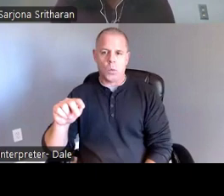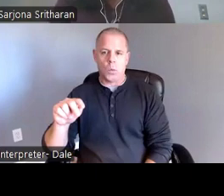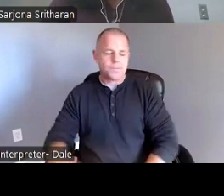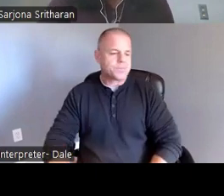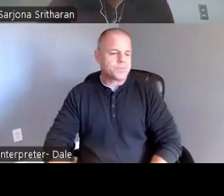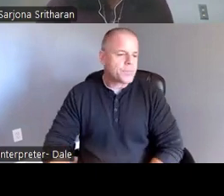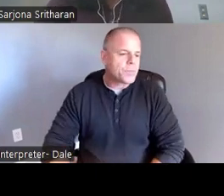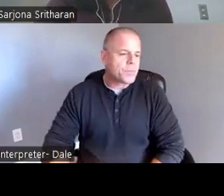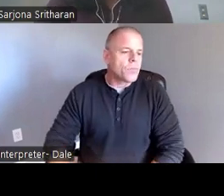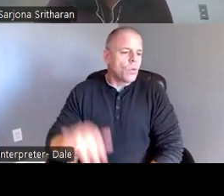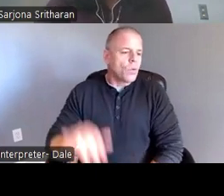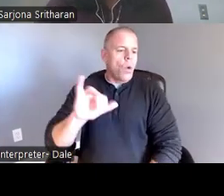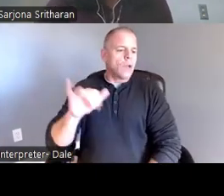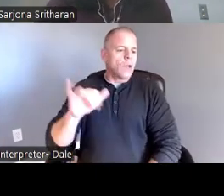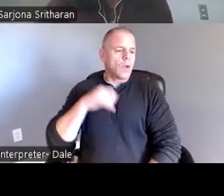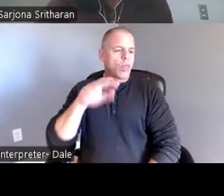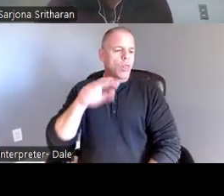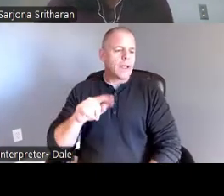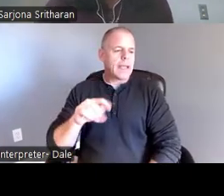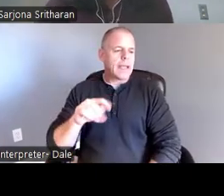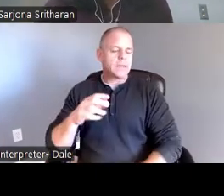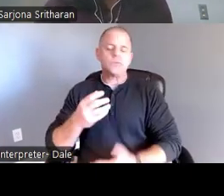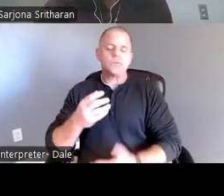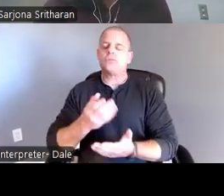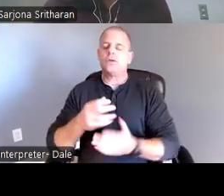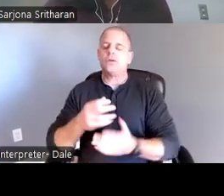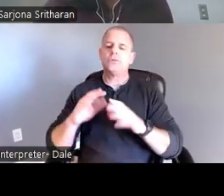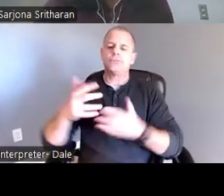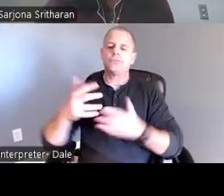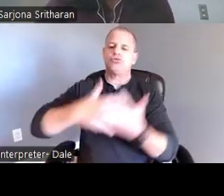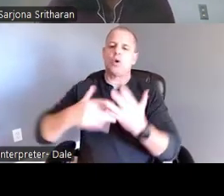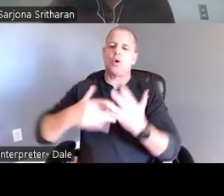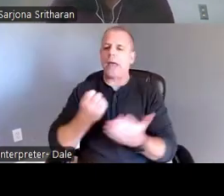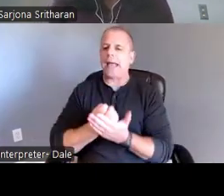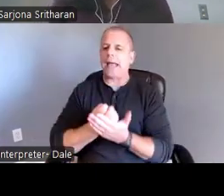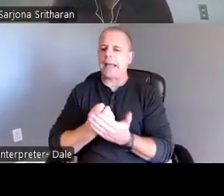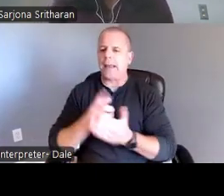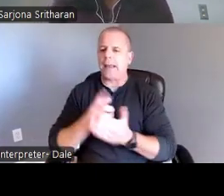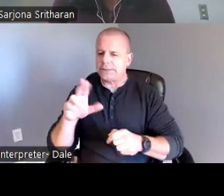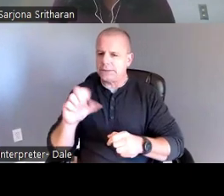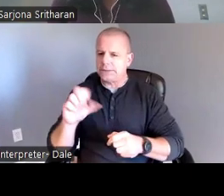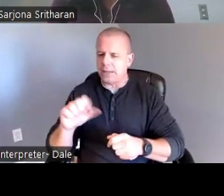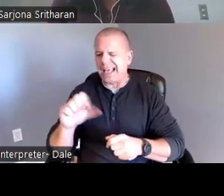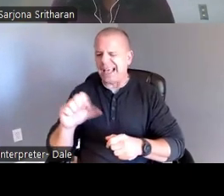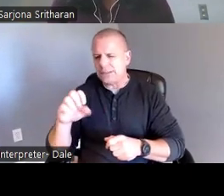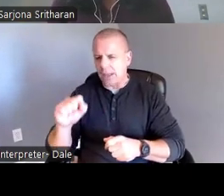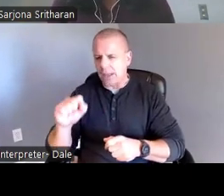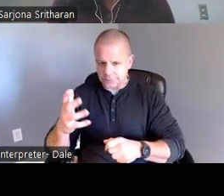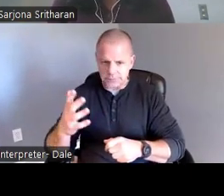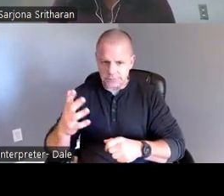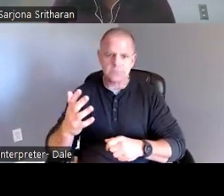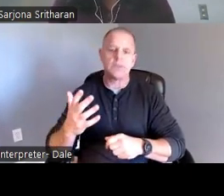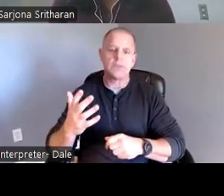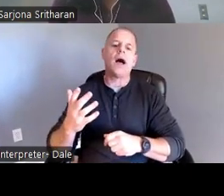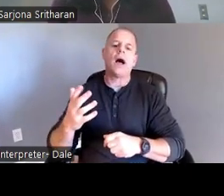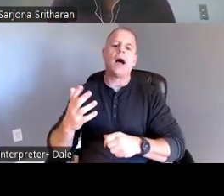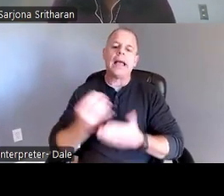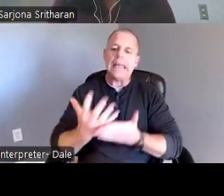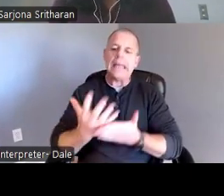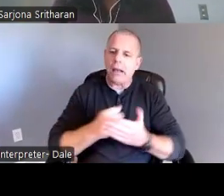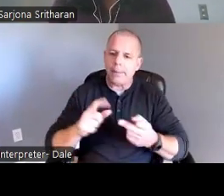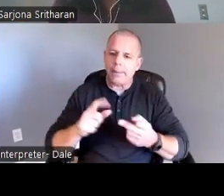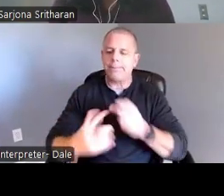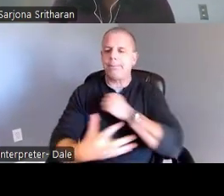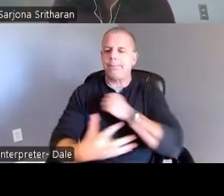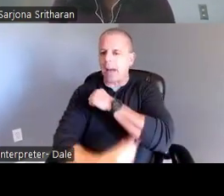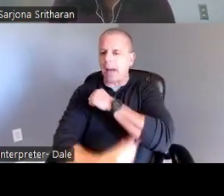at socioeconomic status covariates, including income, poverty, education, and